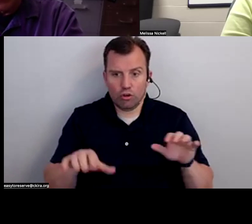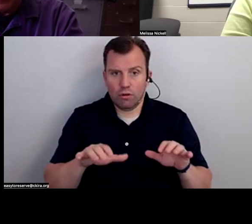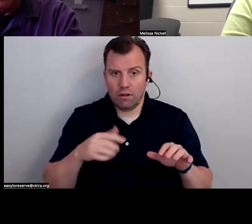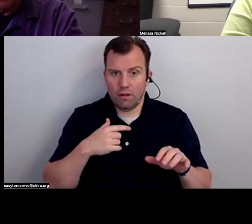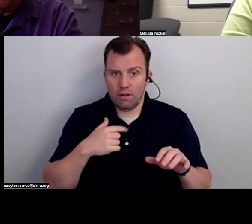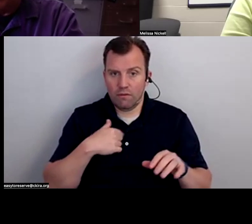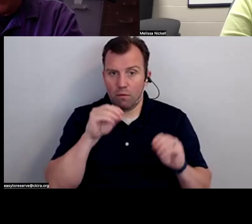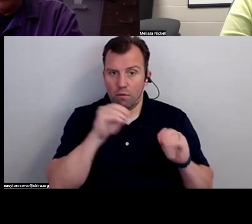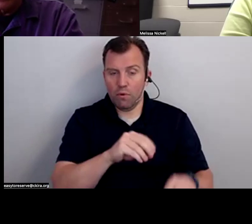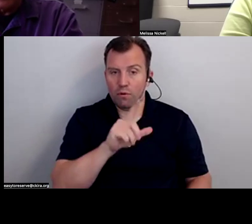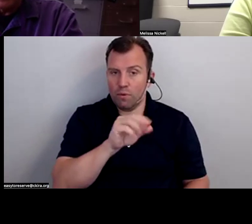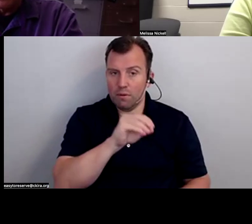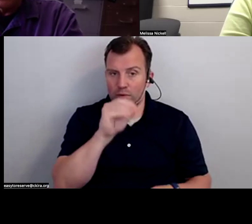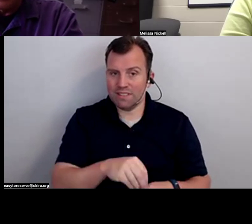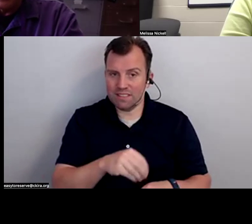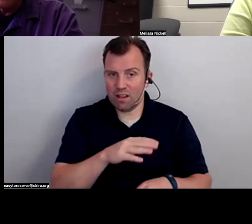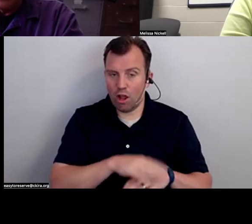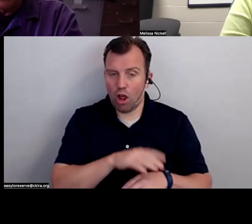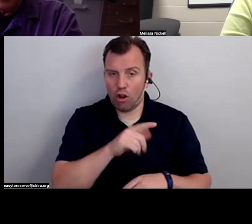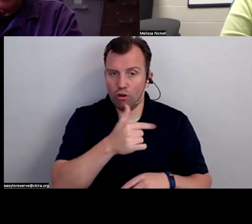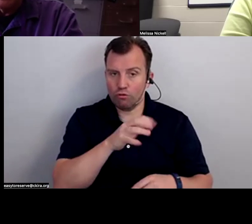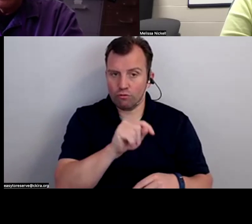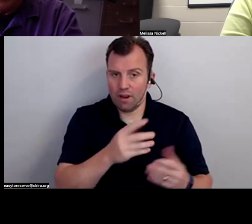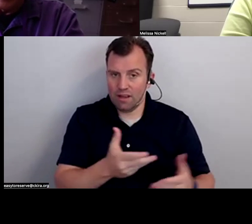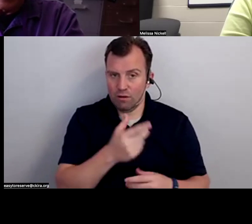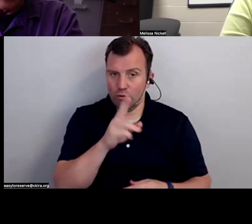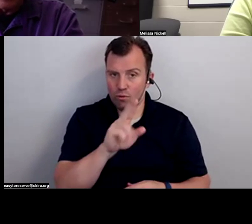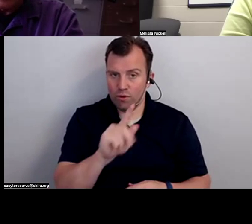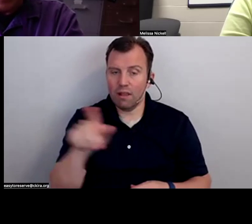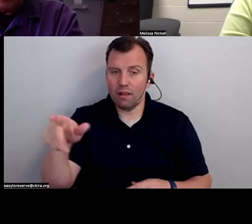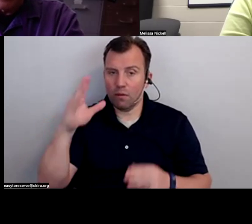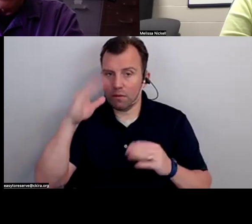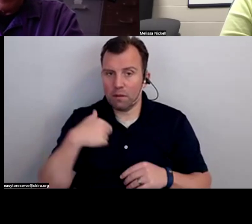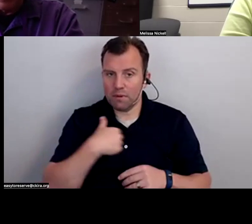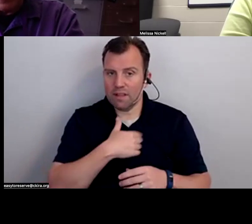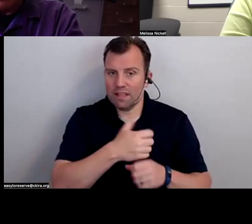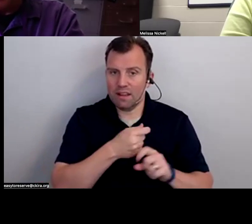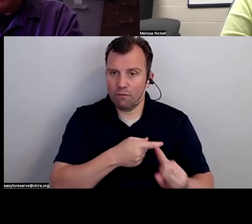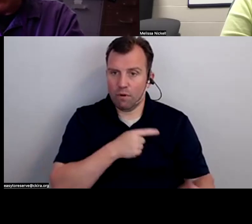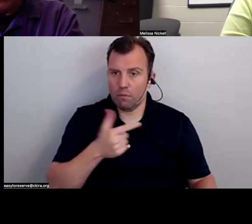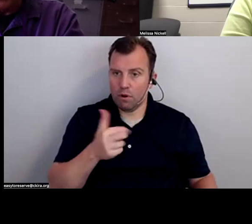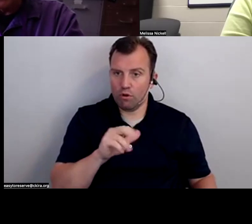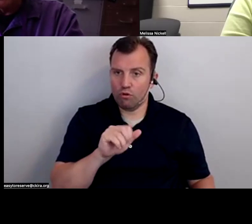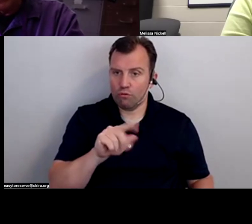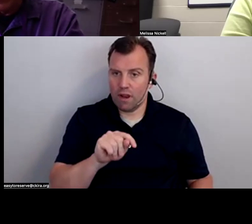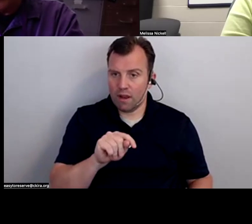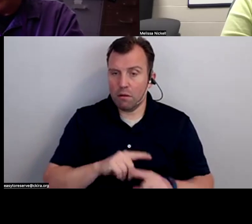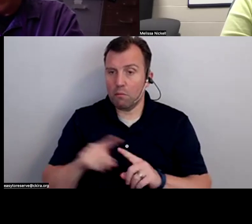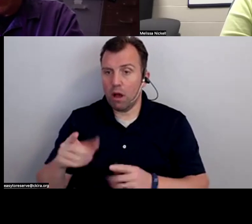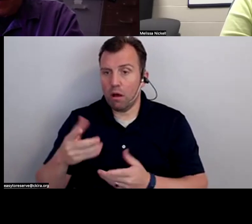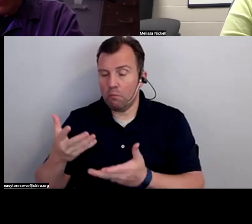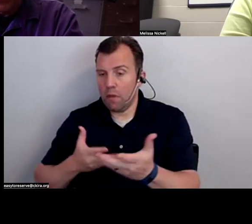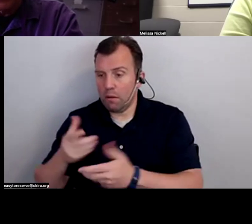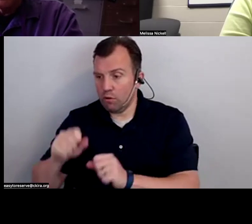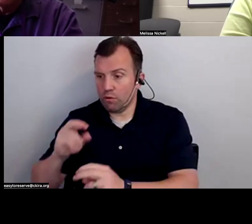put 20% or whatever percent effort on a grant here at UK, they're going to expect me to get it off the grant. But that might be one way to free up